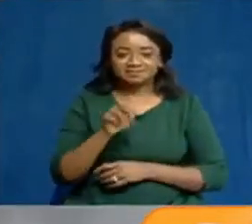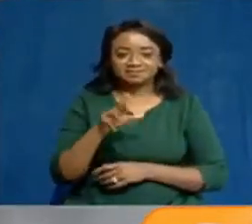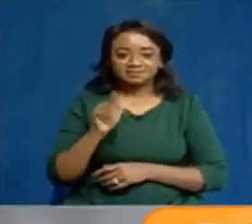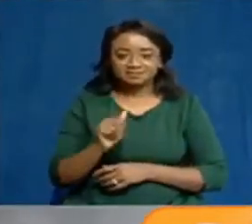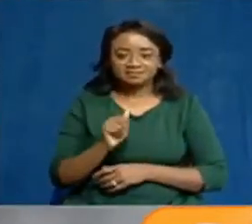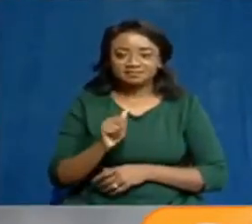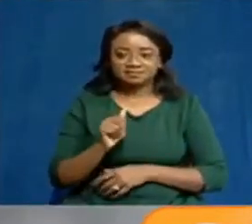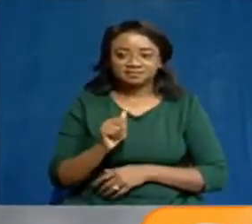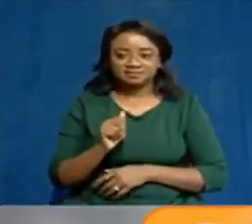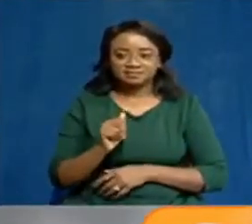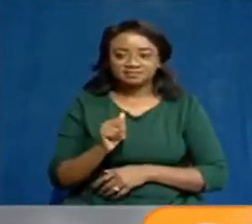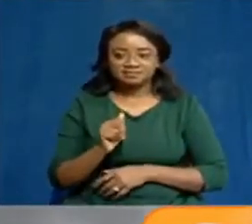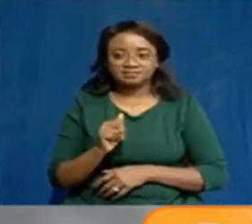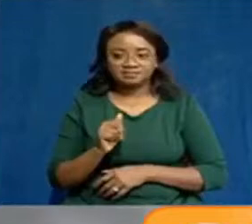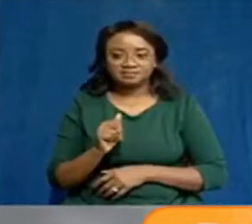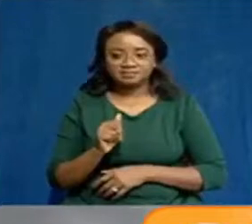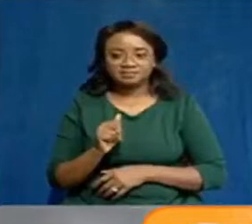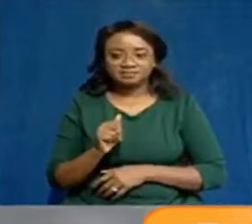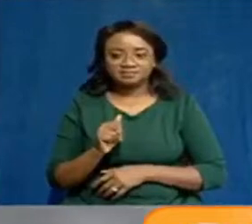organized